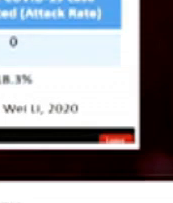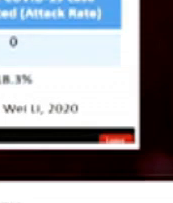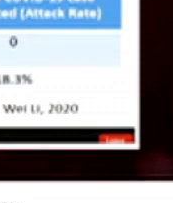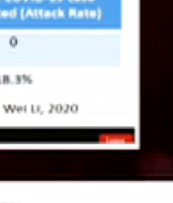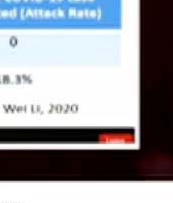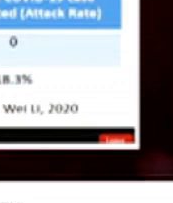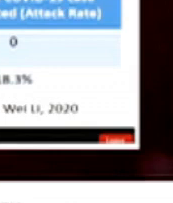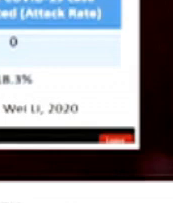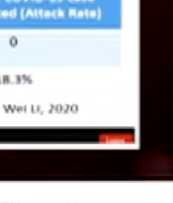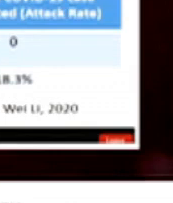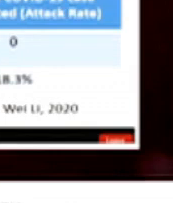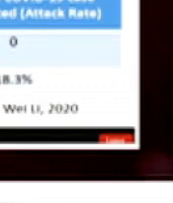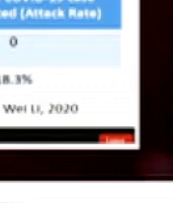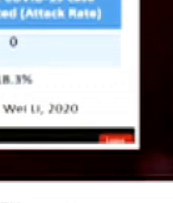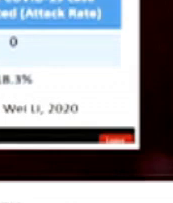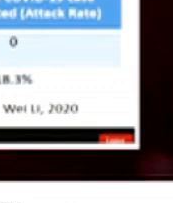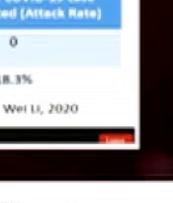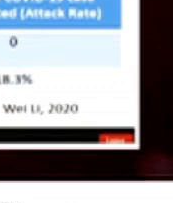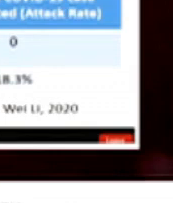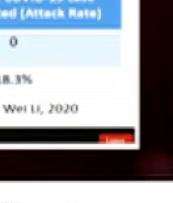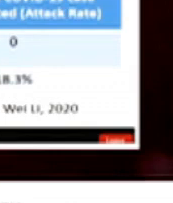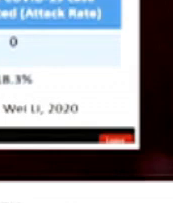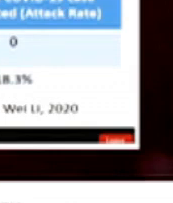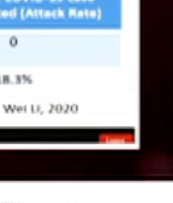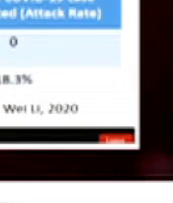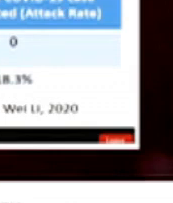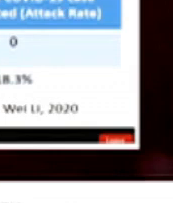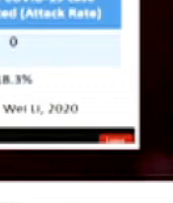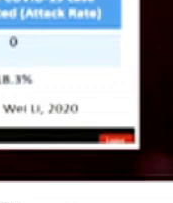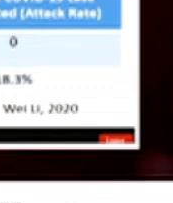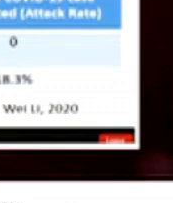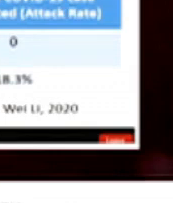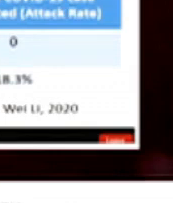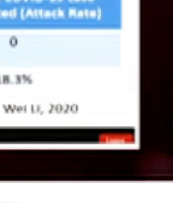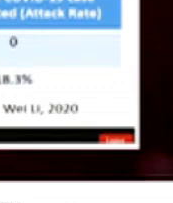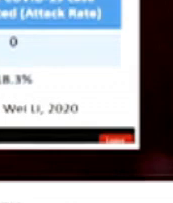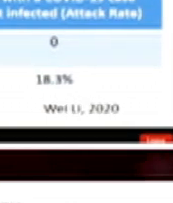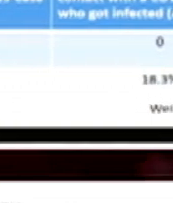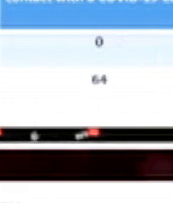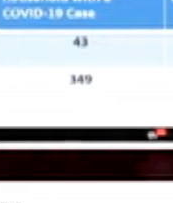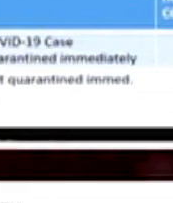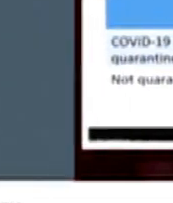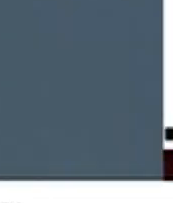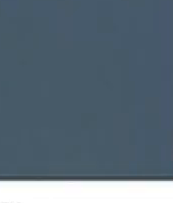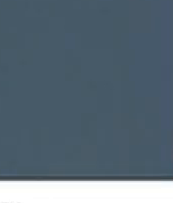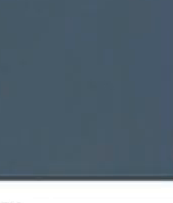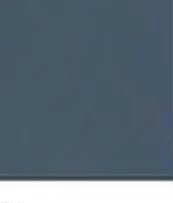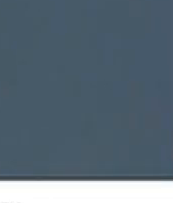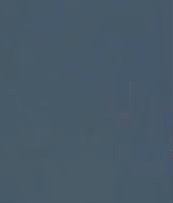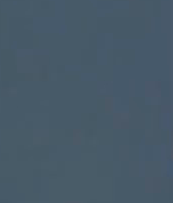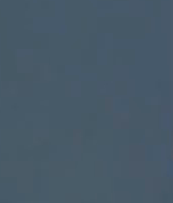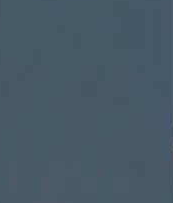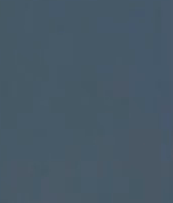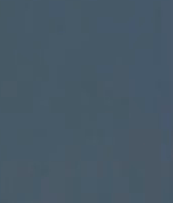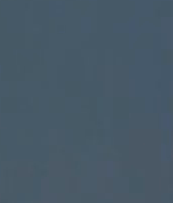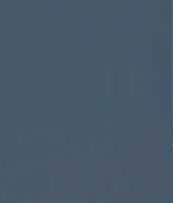and those with comorbidities. Some conclusions drawn from this Human Science Research Council webinar. We'll have much more in our later bulletins.